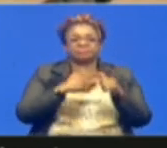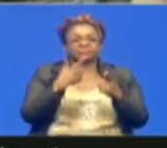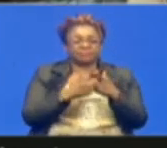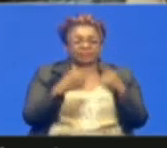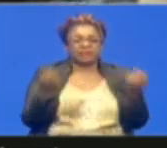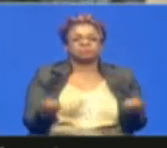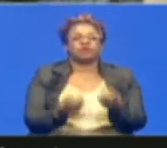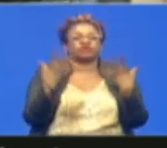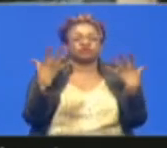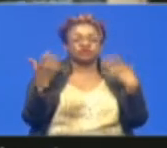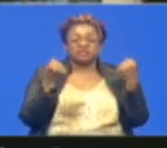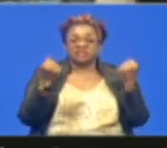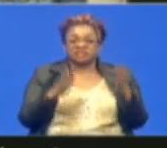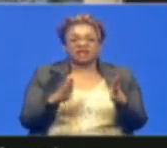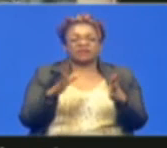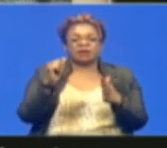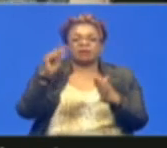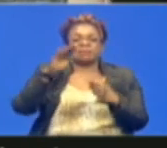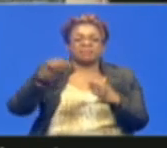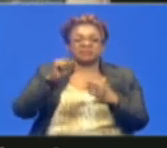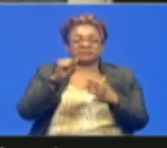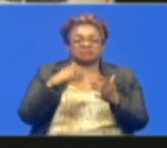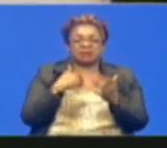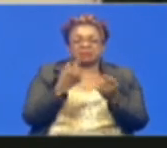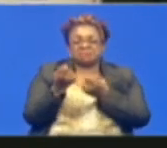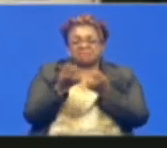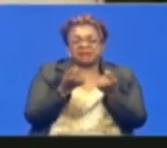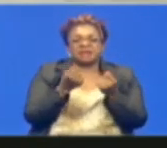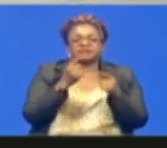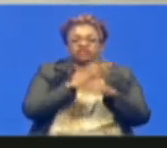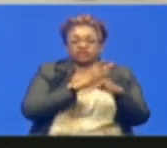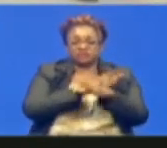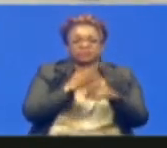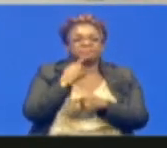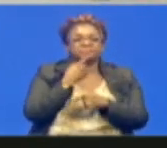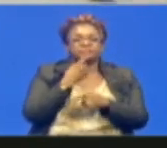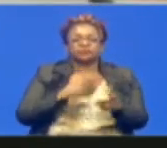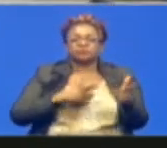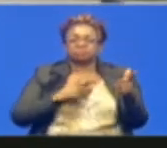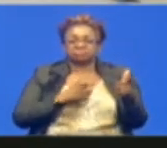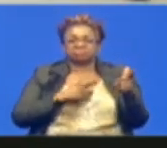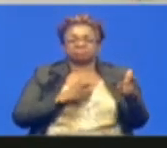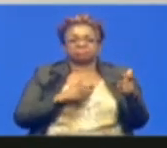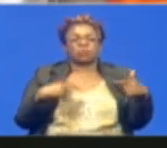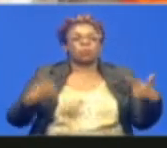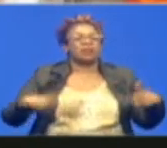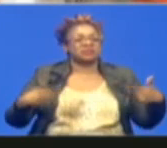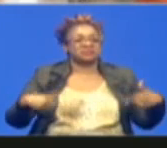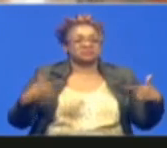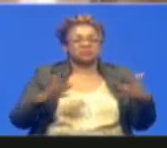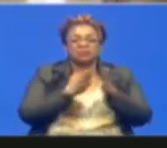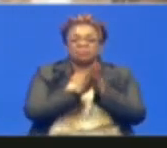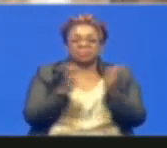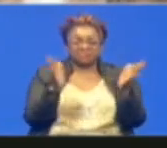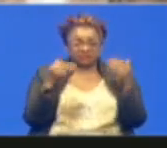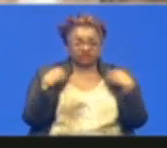explosion. The driver, Abbas Jet, who escaped with minor injuries, said the militants shot at his vehicle's wheels. Public transport has